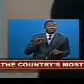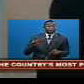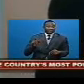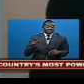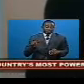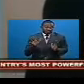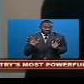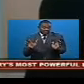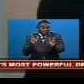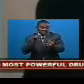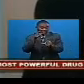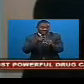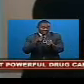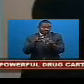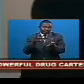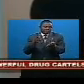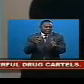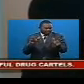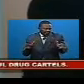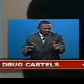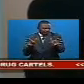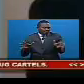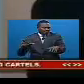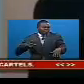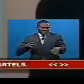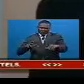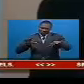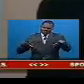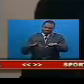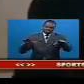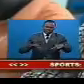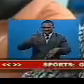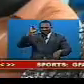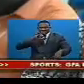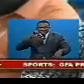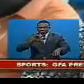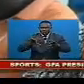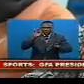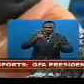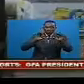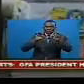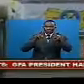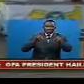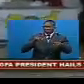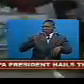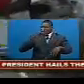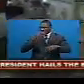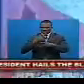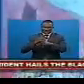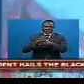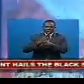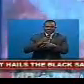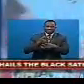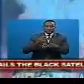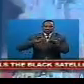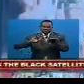Edu, urged the participants to be proactive in identifying economic activities in their localities, such as food processing,